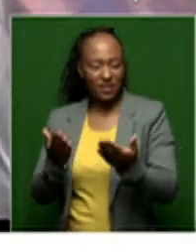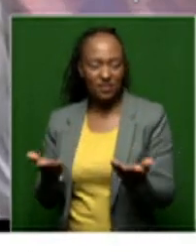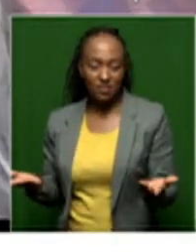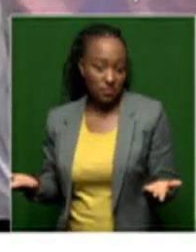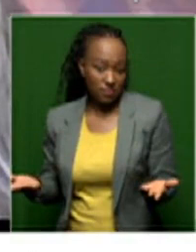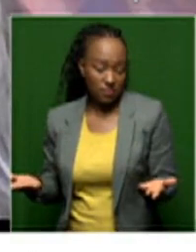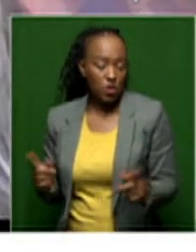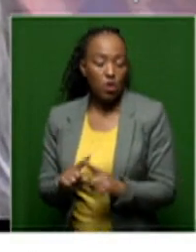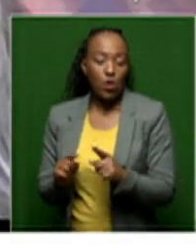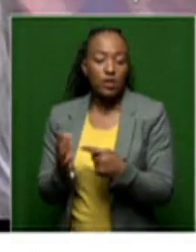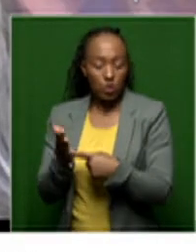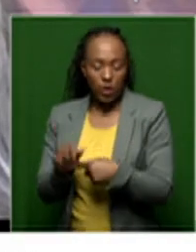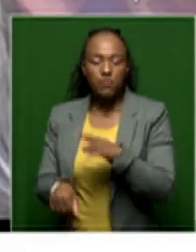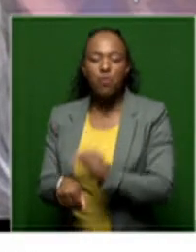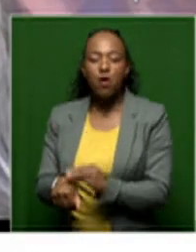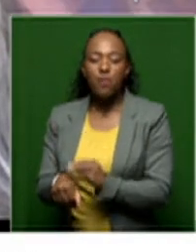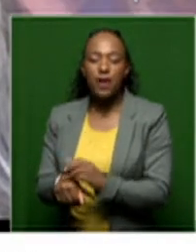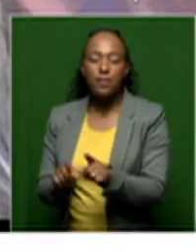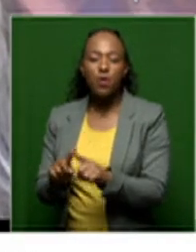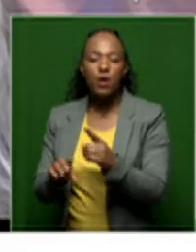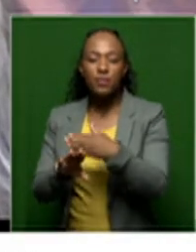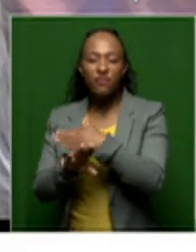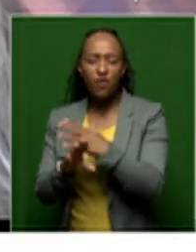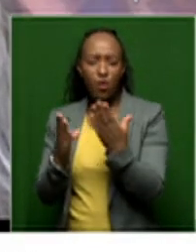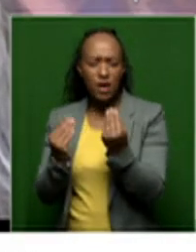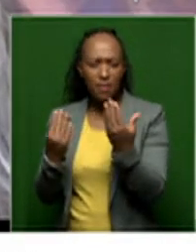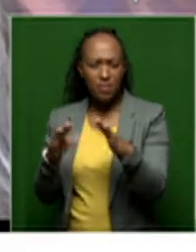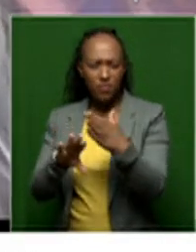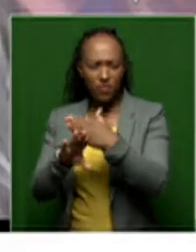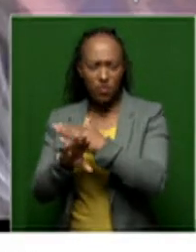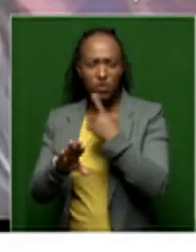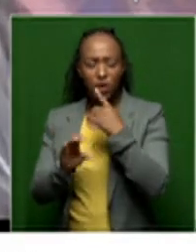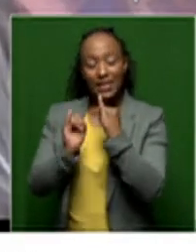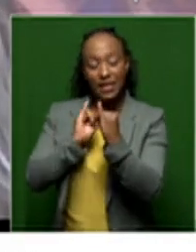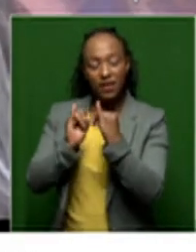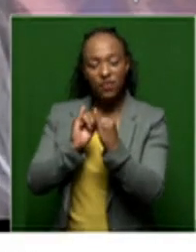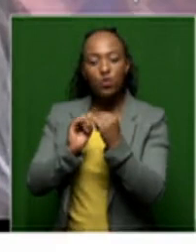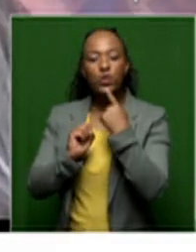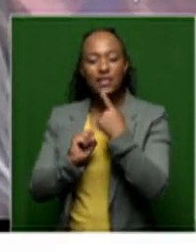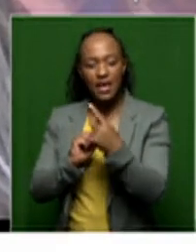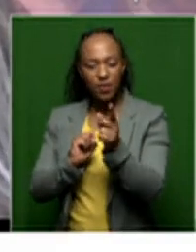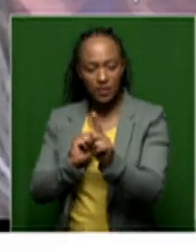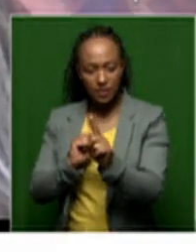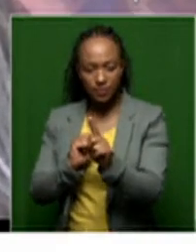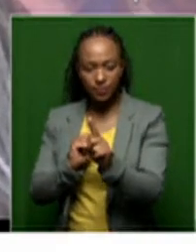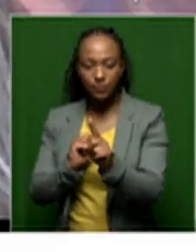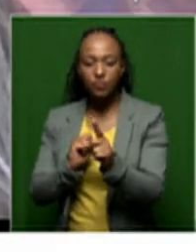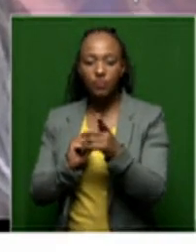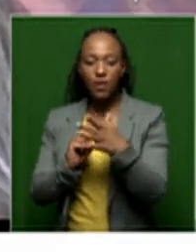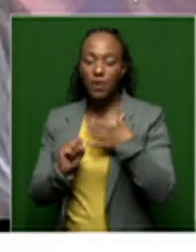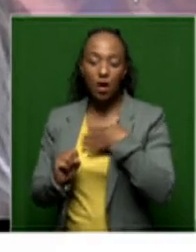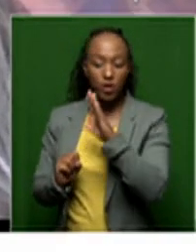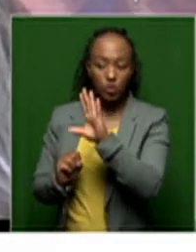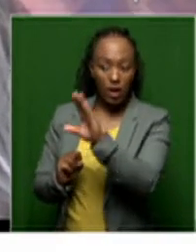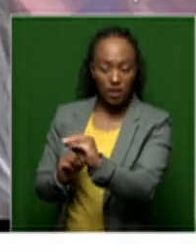again, this proves to be a problem. And I bring up the statistics we said early on in the interview, where it was saying that, and I'd like to question